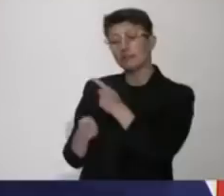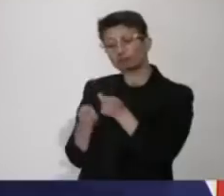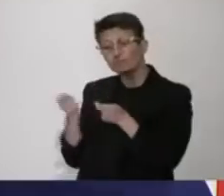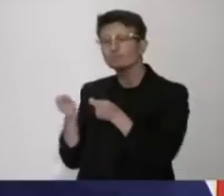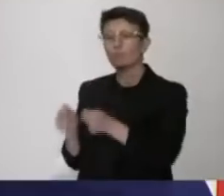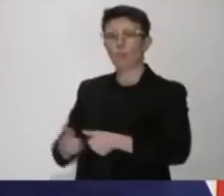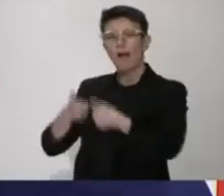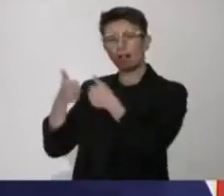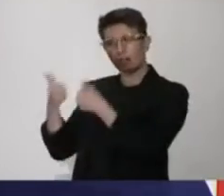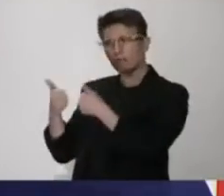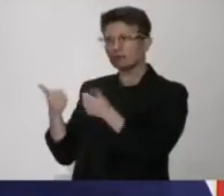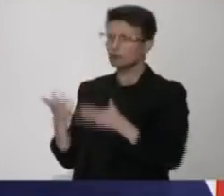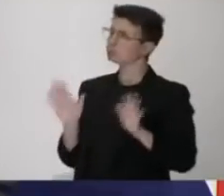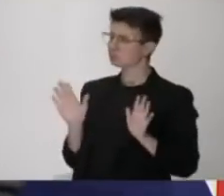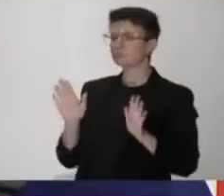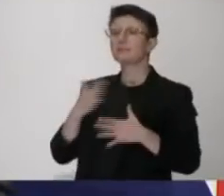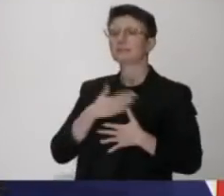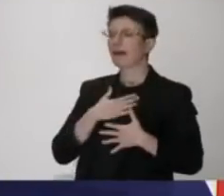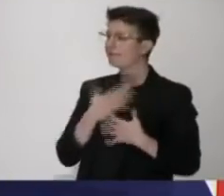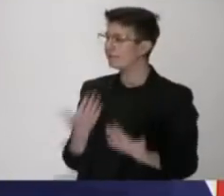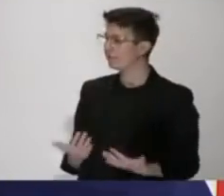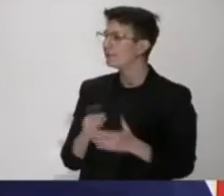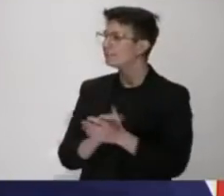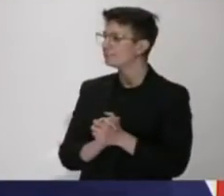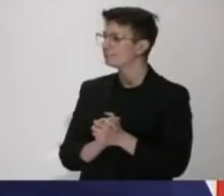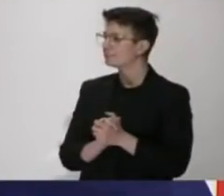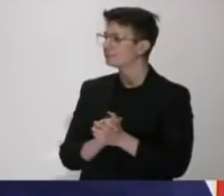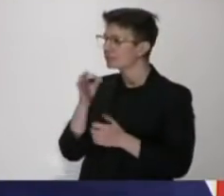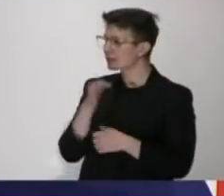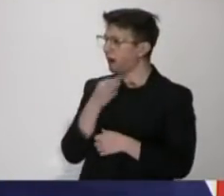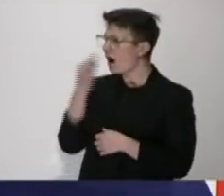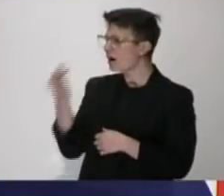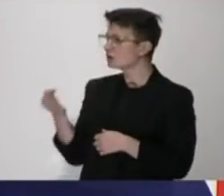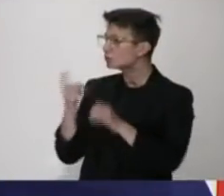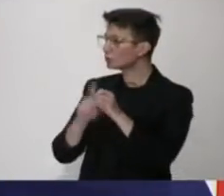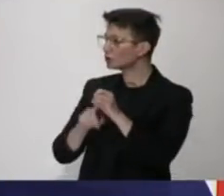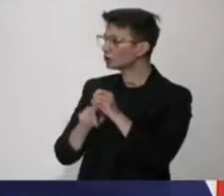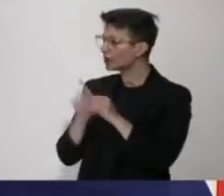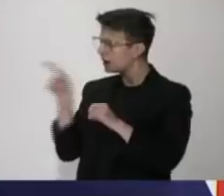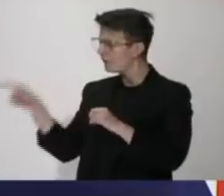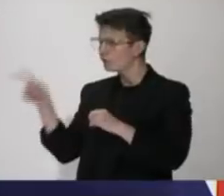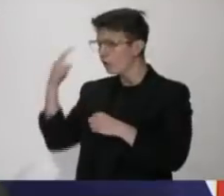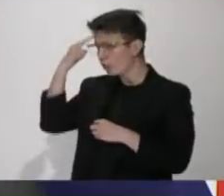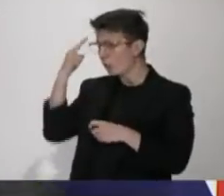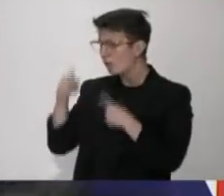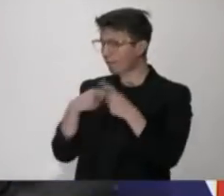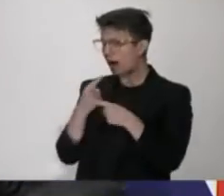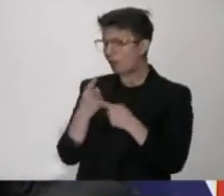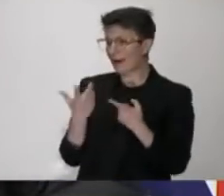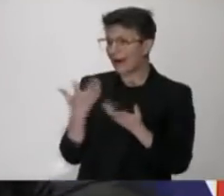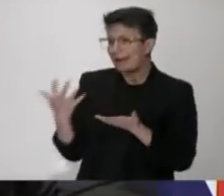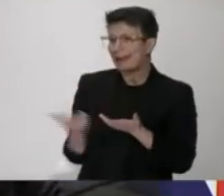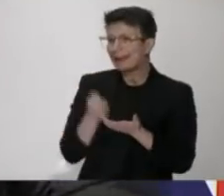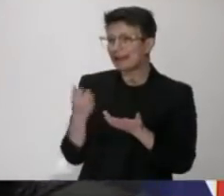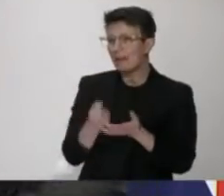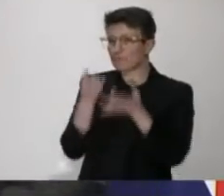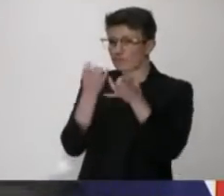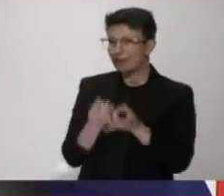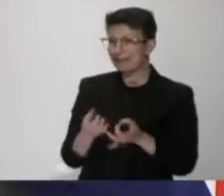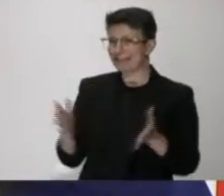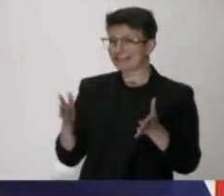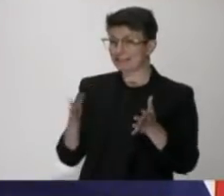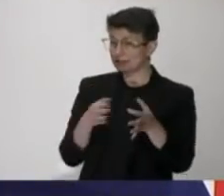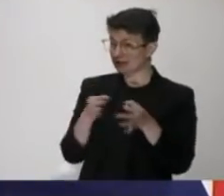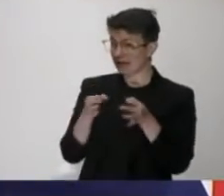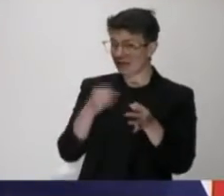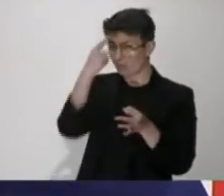just going to come down and then go up. Have you considered extending the income relief scheme? The COVID income relief payment? Not at this stage, no. It's open for application until